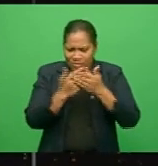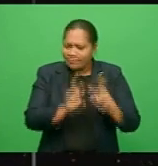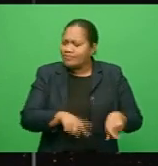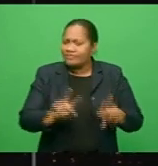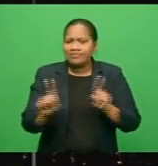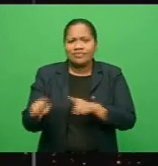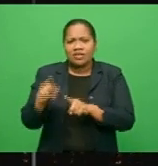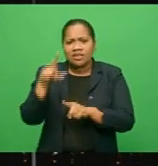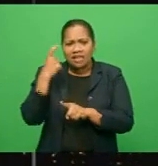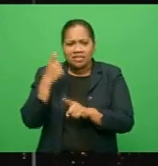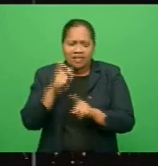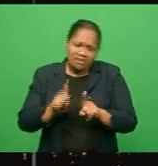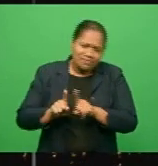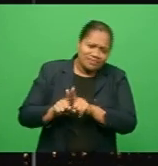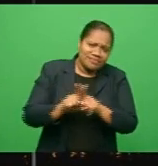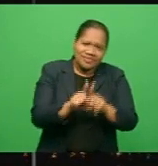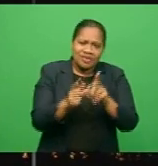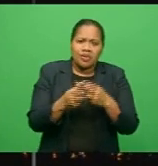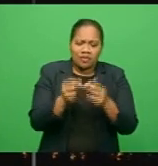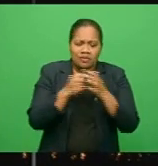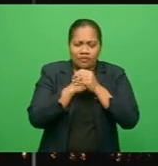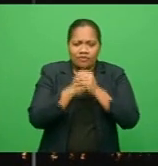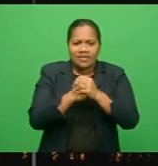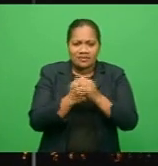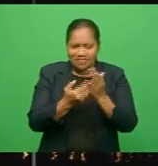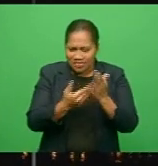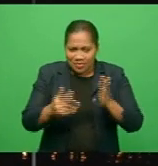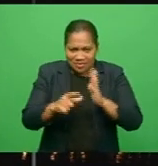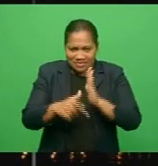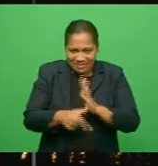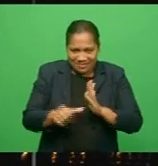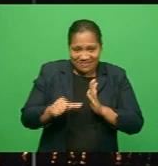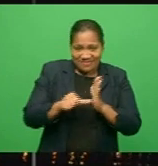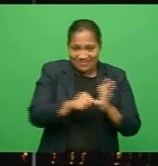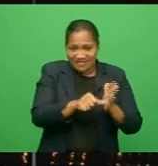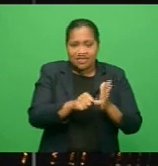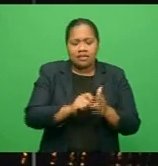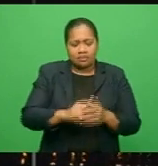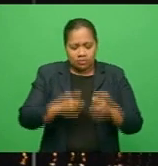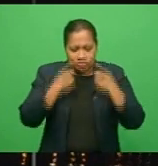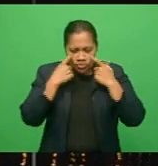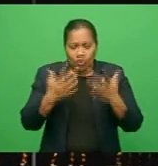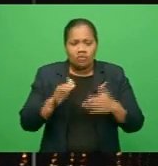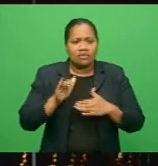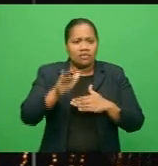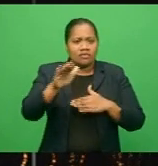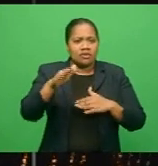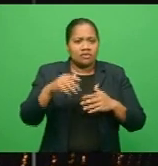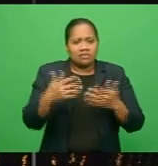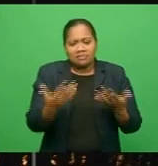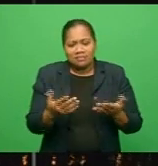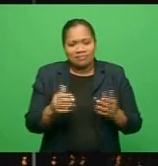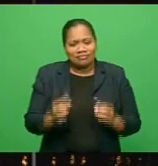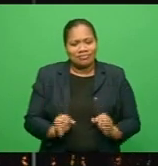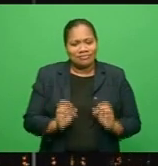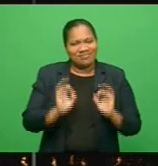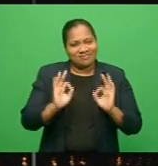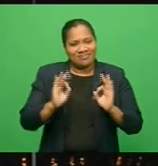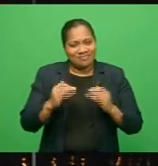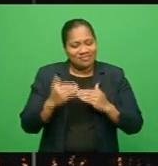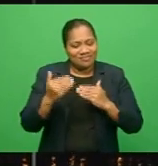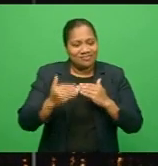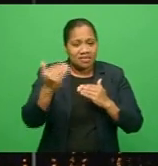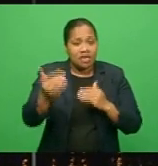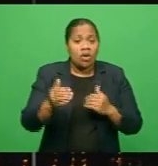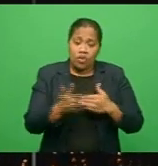be with their friends during this difficult period is an indication that the future remains bright. While opening a new classroom block at Nandi